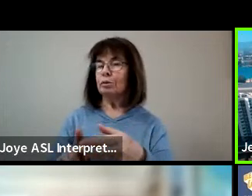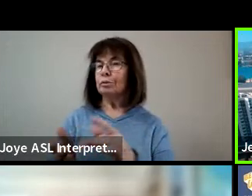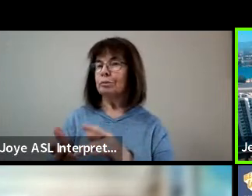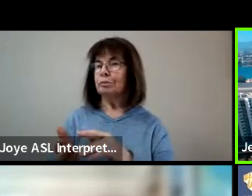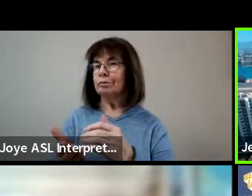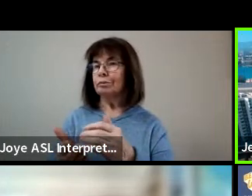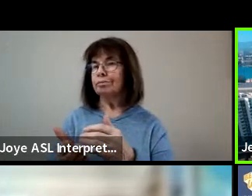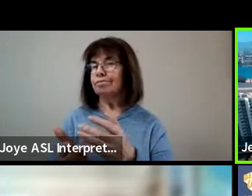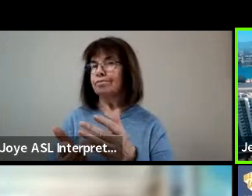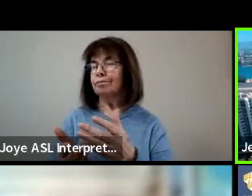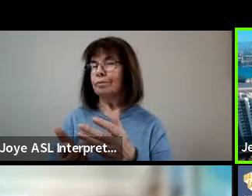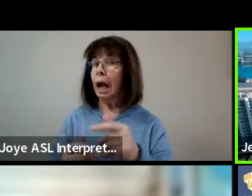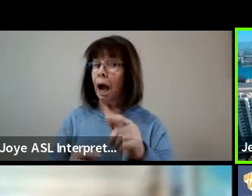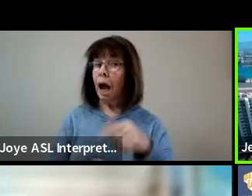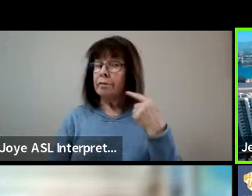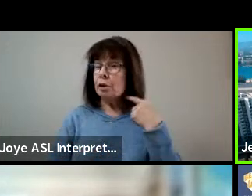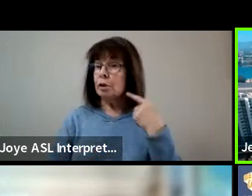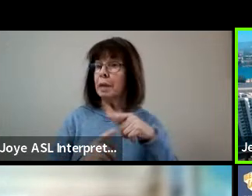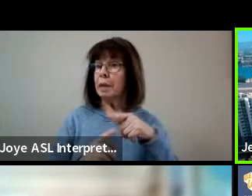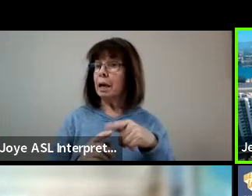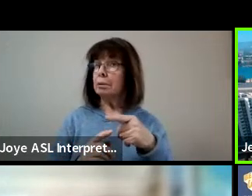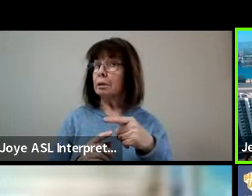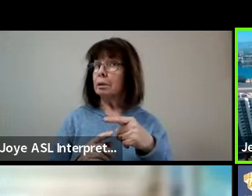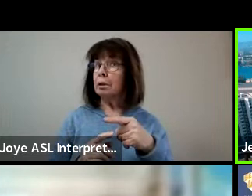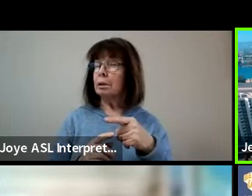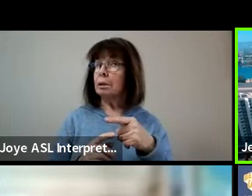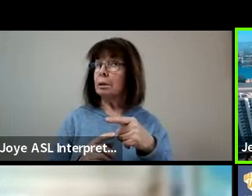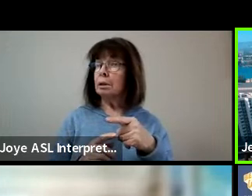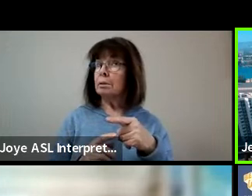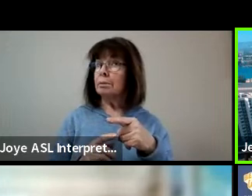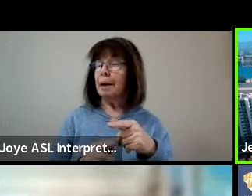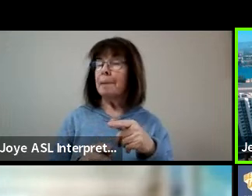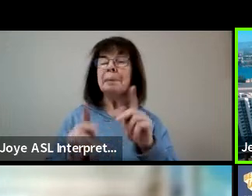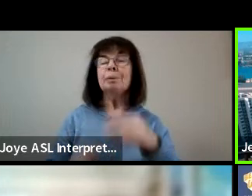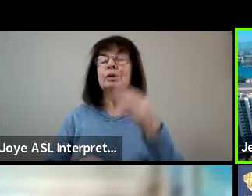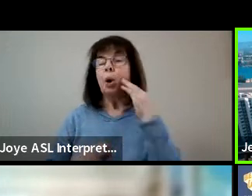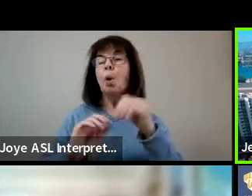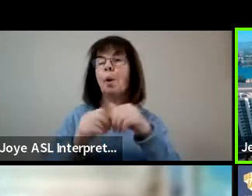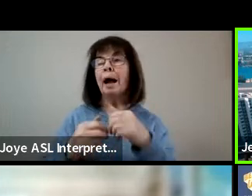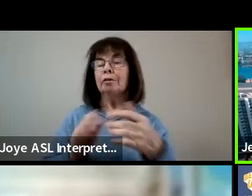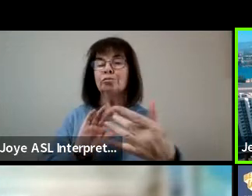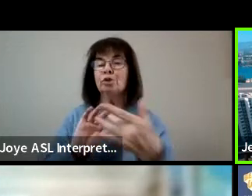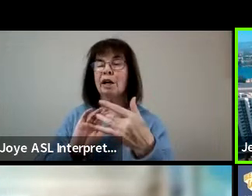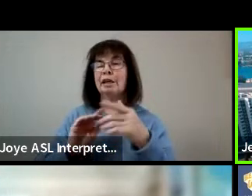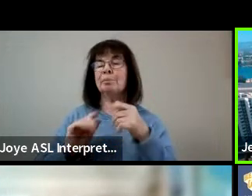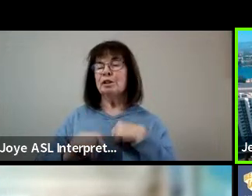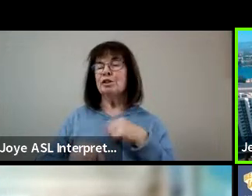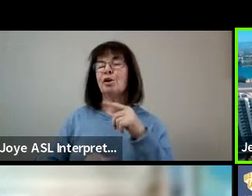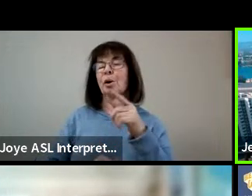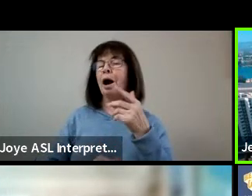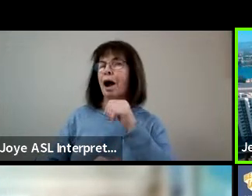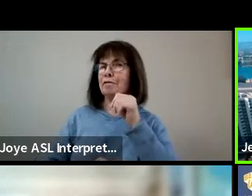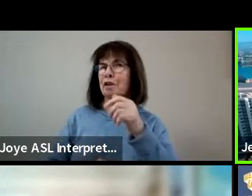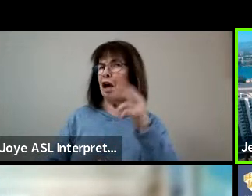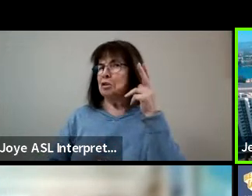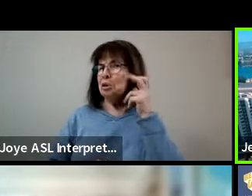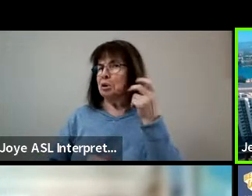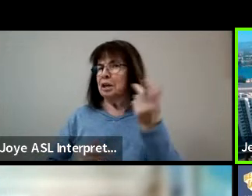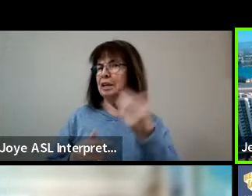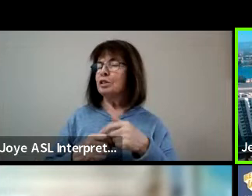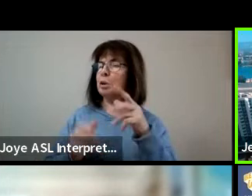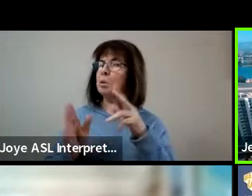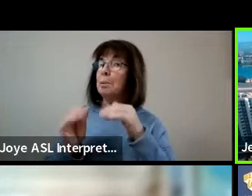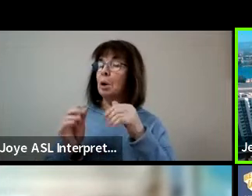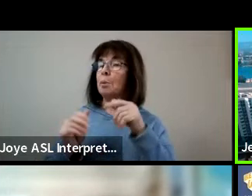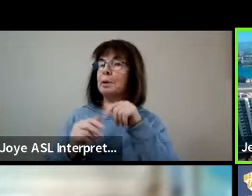when people weren't able to get rental assistance. So I know people know how to get a hold of me. So I'm hopeful that so far people have been able